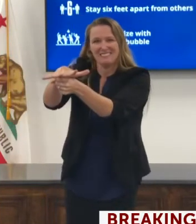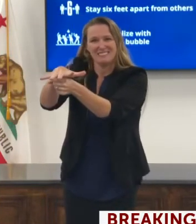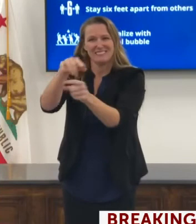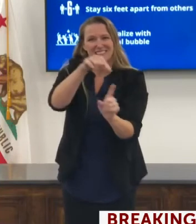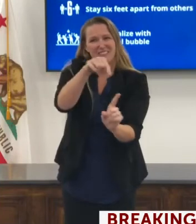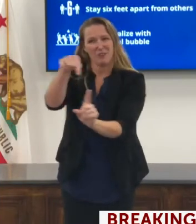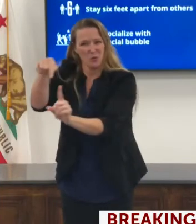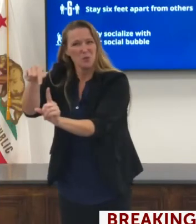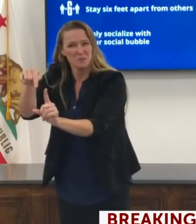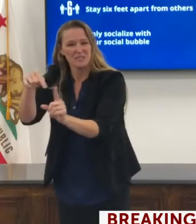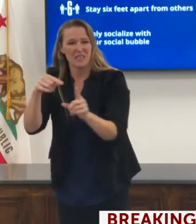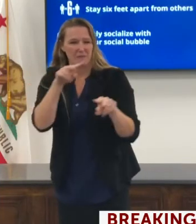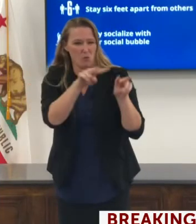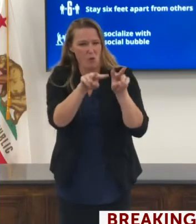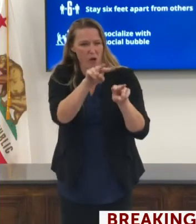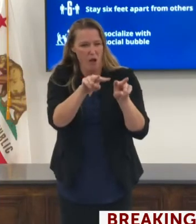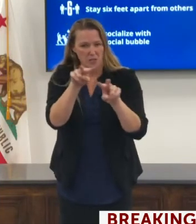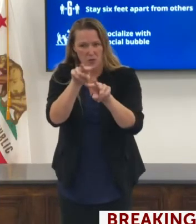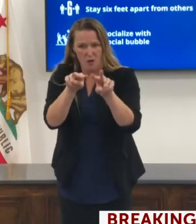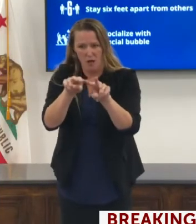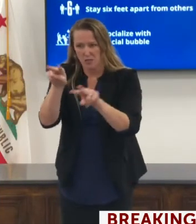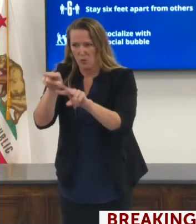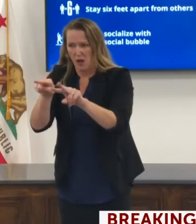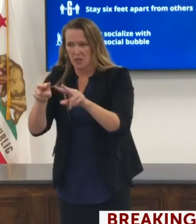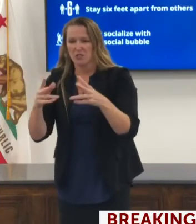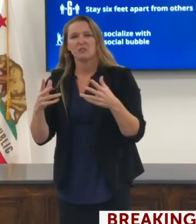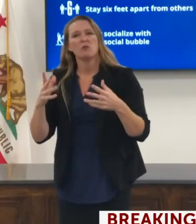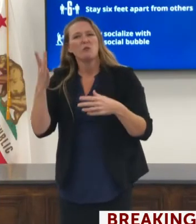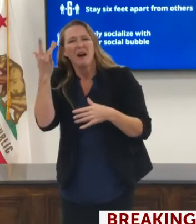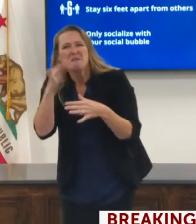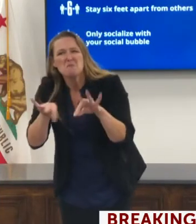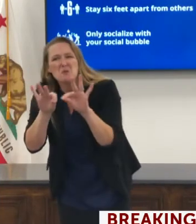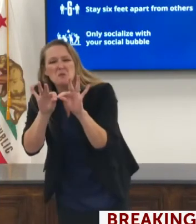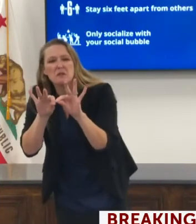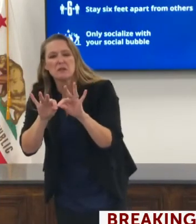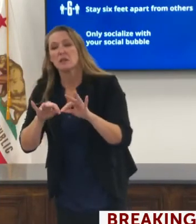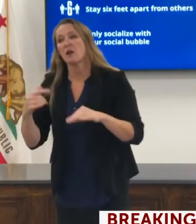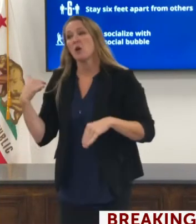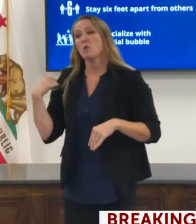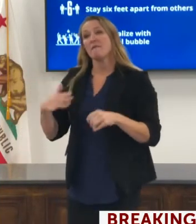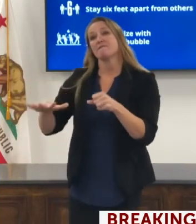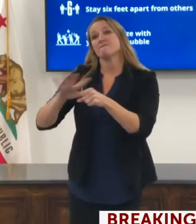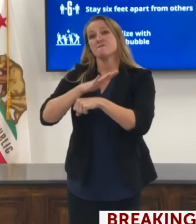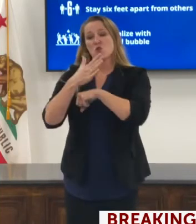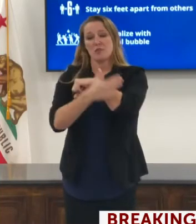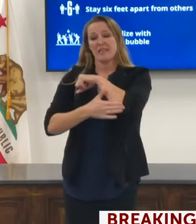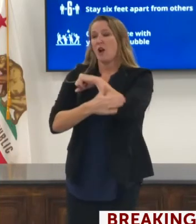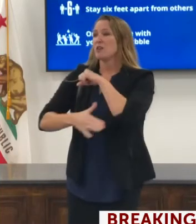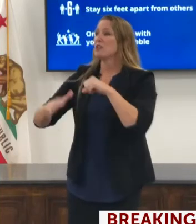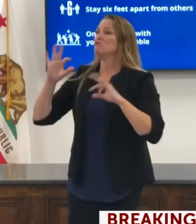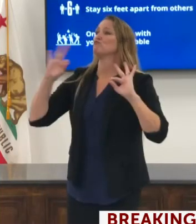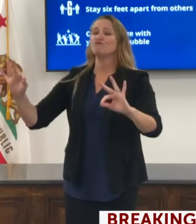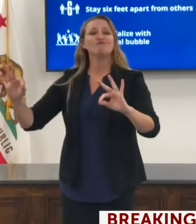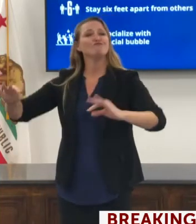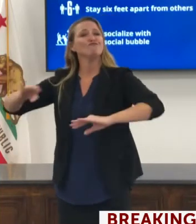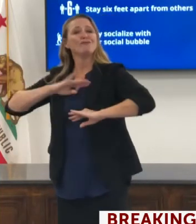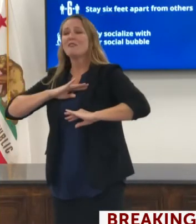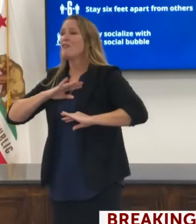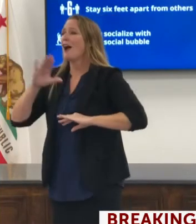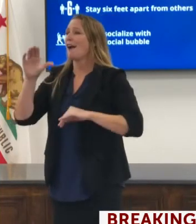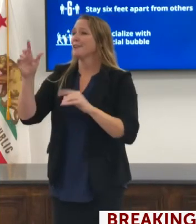sure that we are not leaving any community behind in terms of the impact on